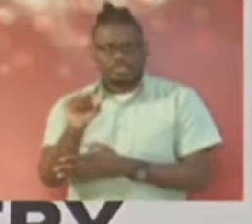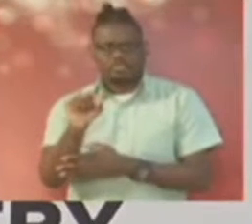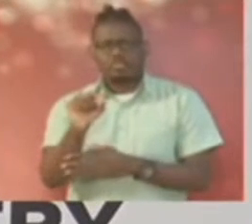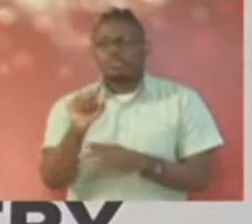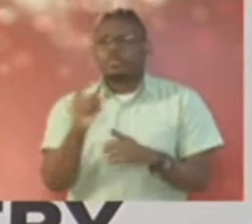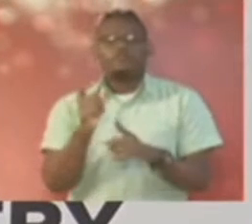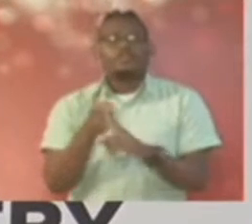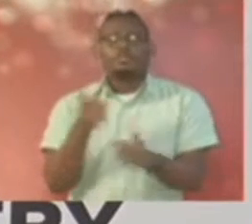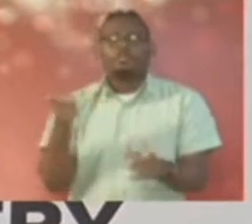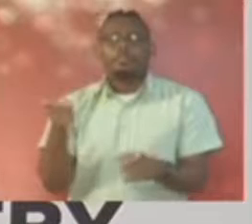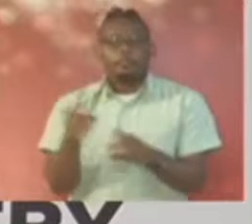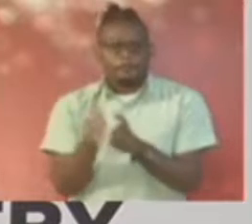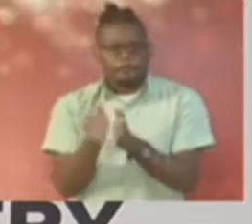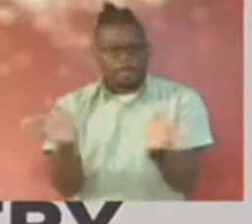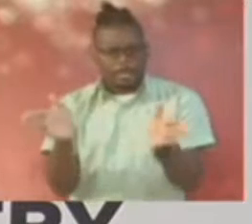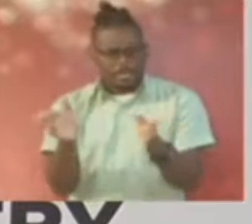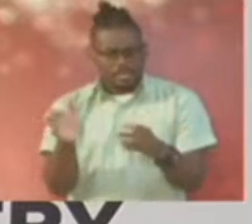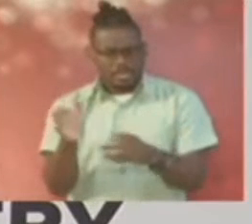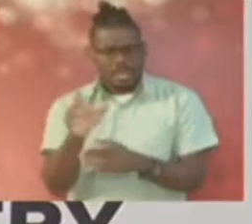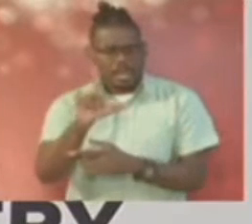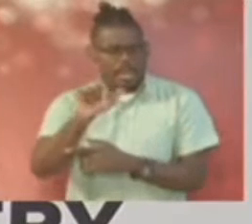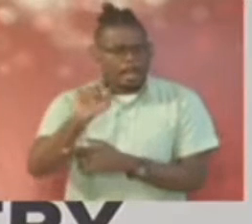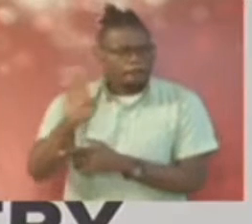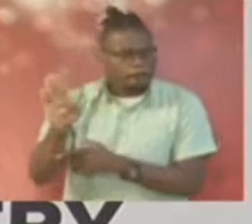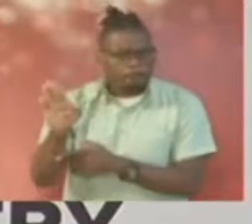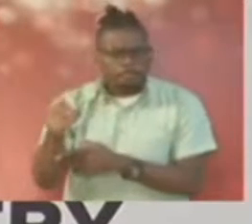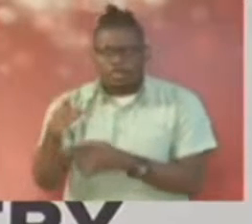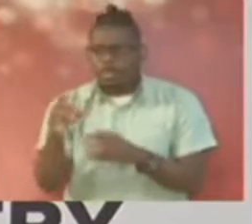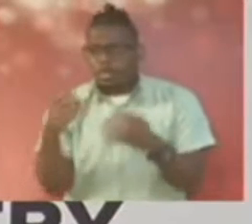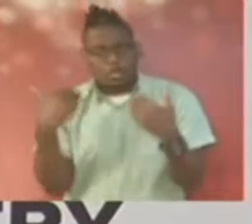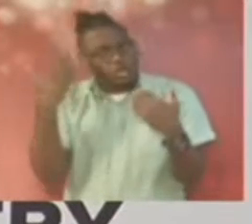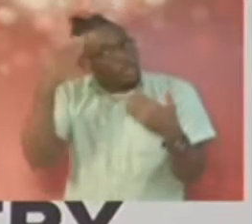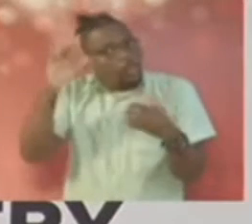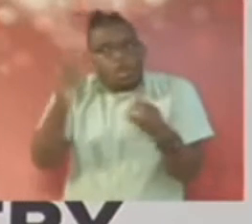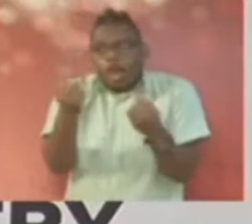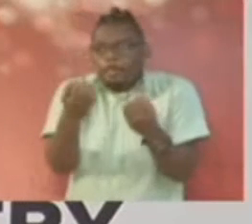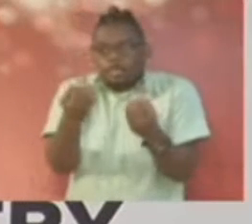Health Lab side of it, which caters for the rest of the country at this point in time.